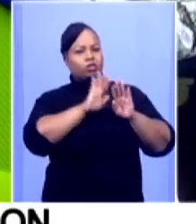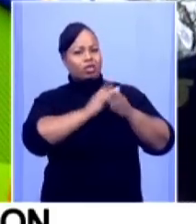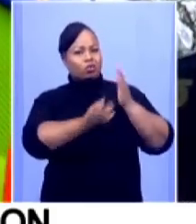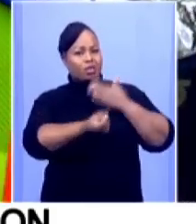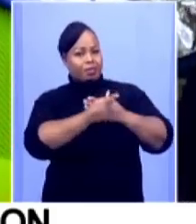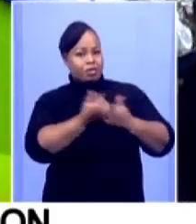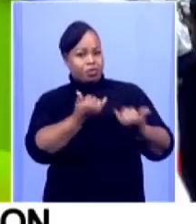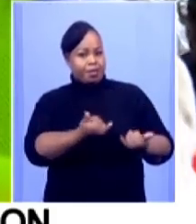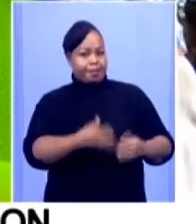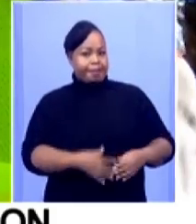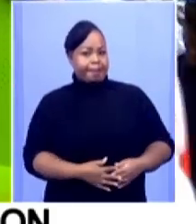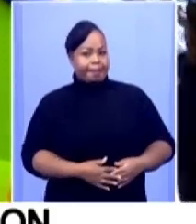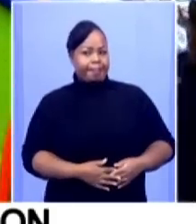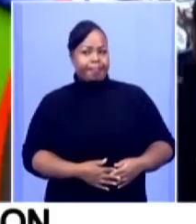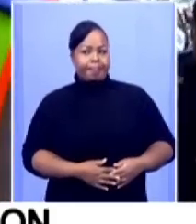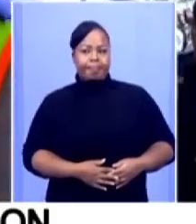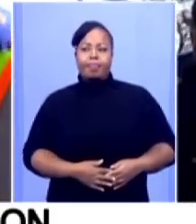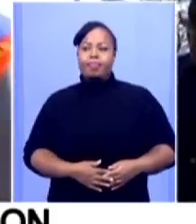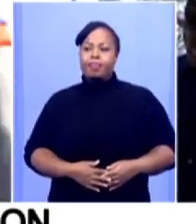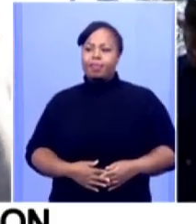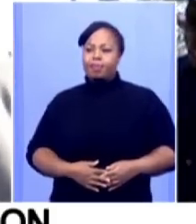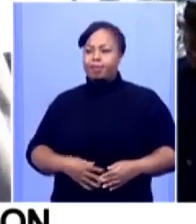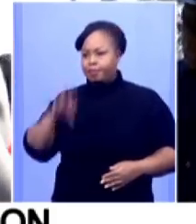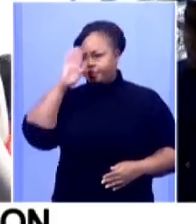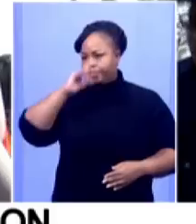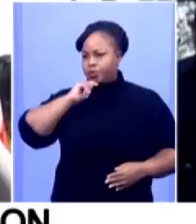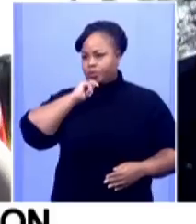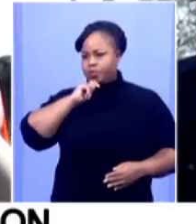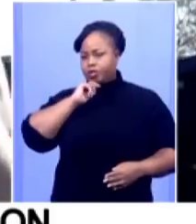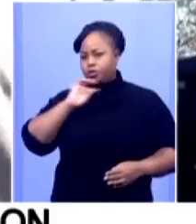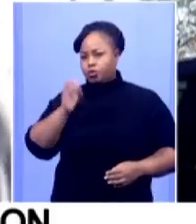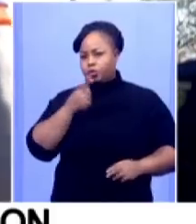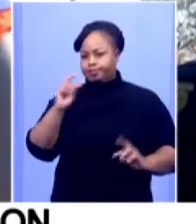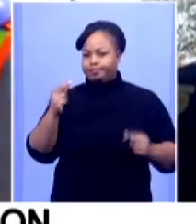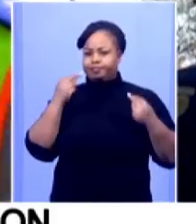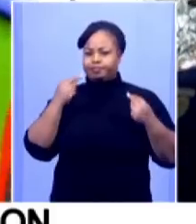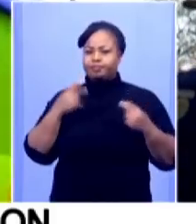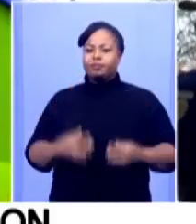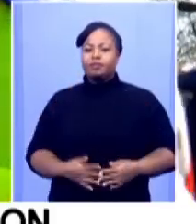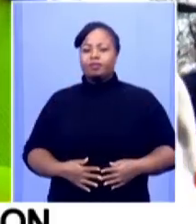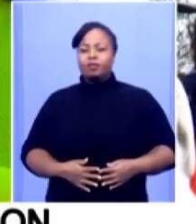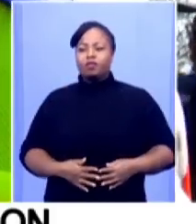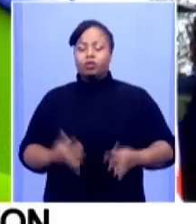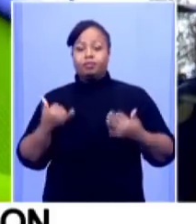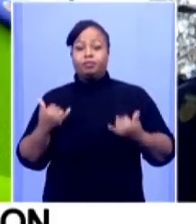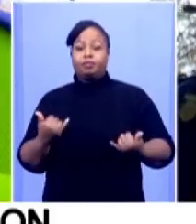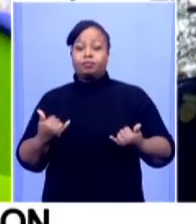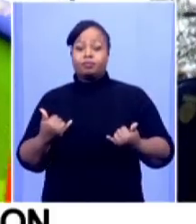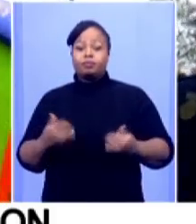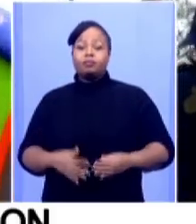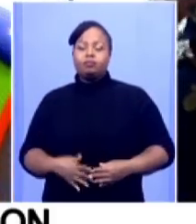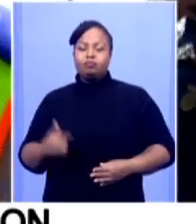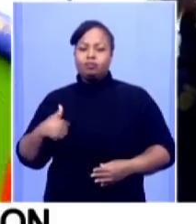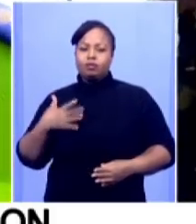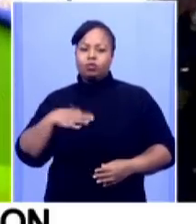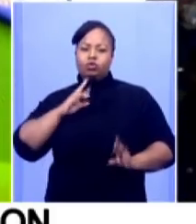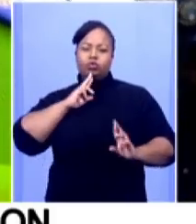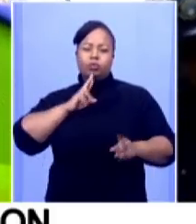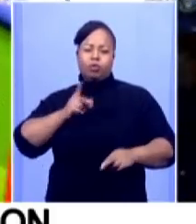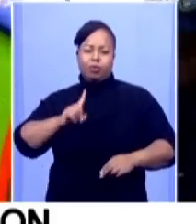place today. Good morning, Ofentse, and to your viewers. Currently, what I can report on is